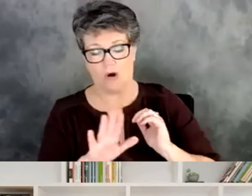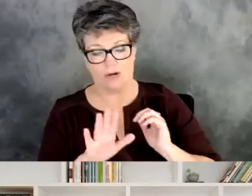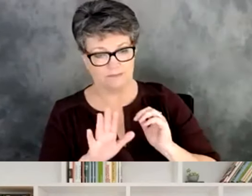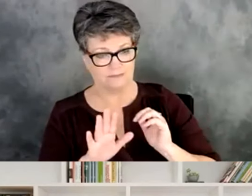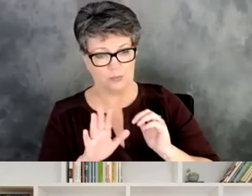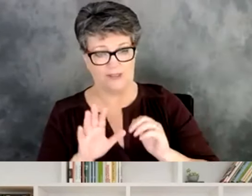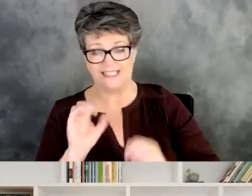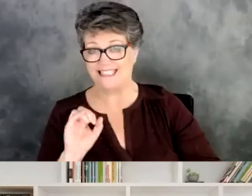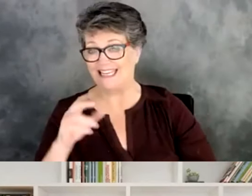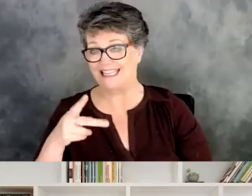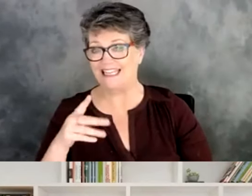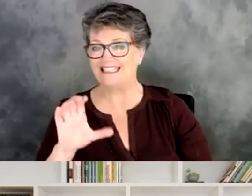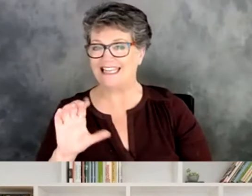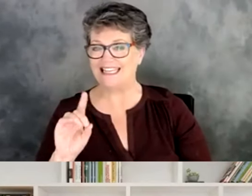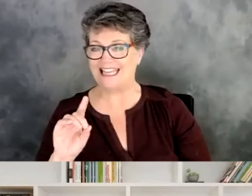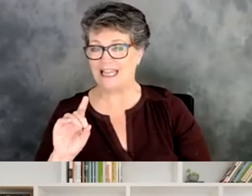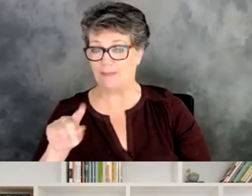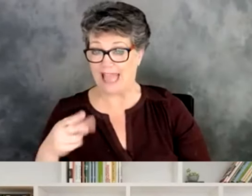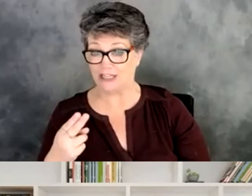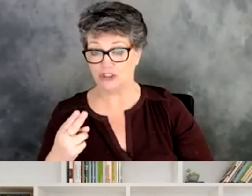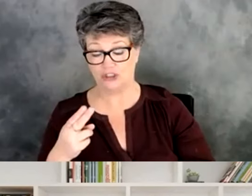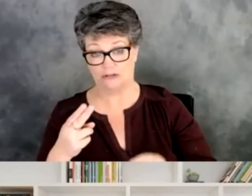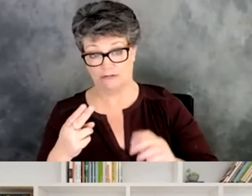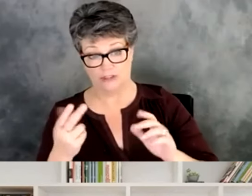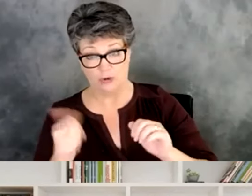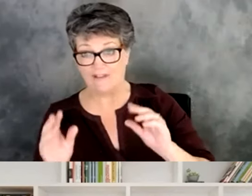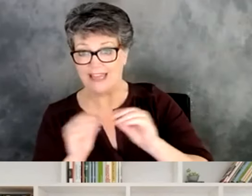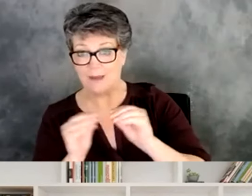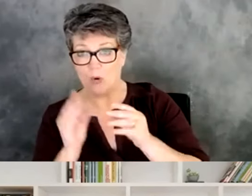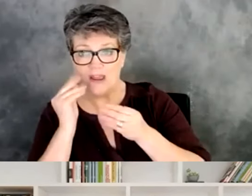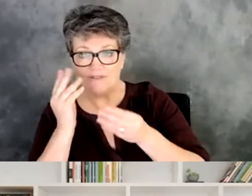with CDPH, have more updated data since that snapshot back in May.